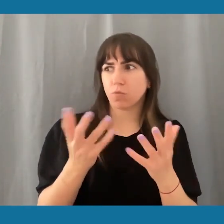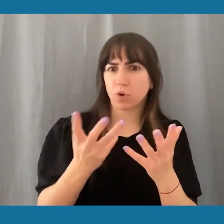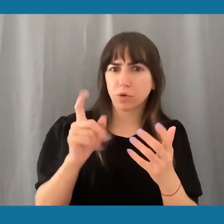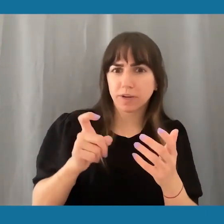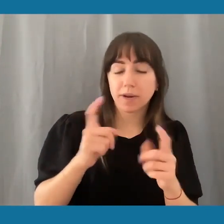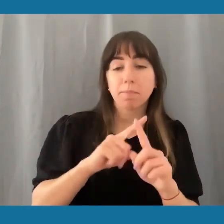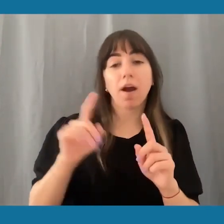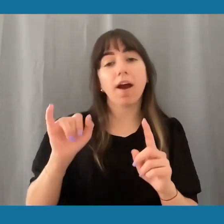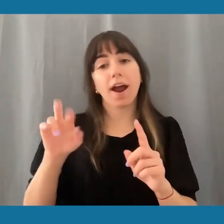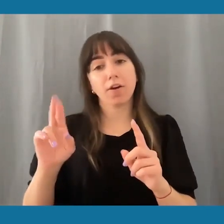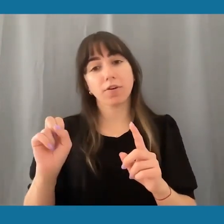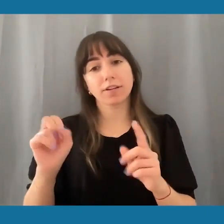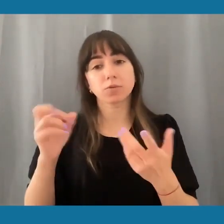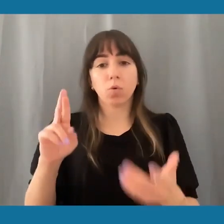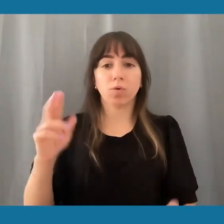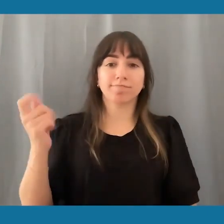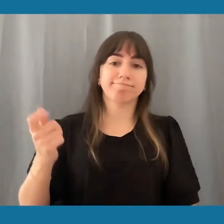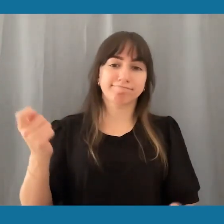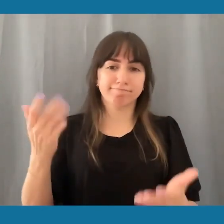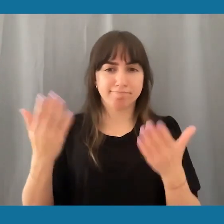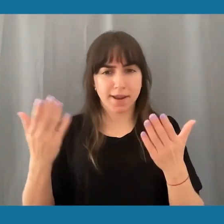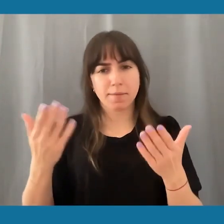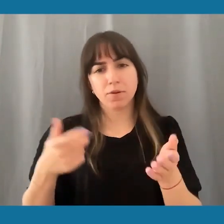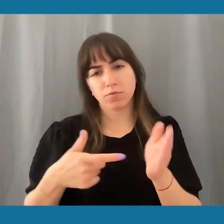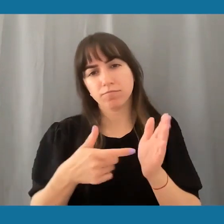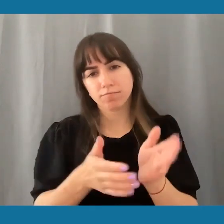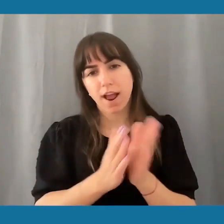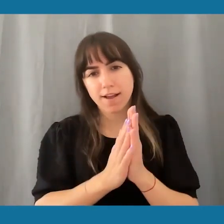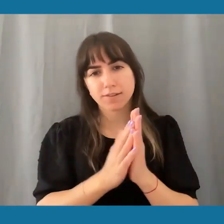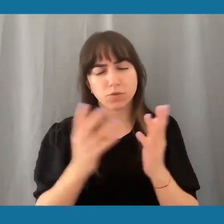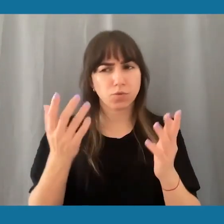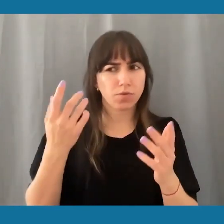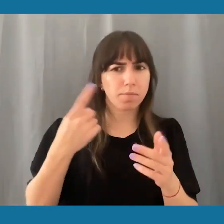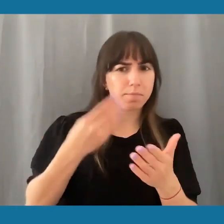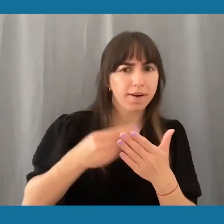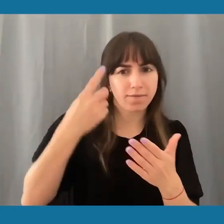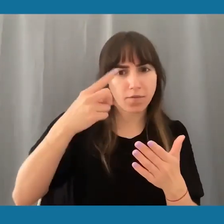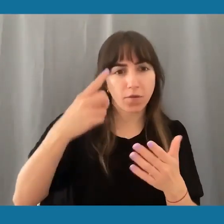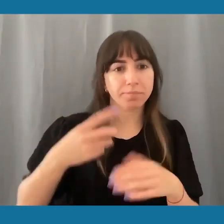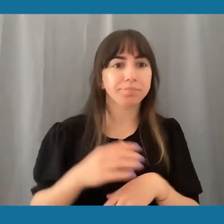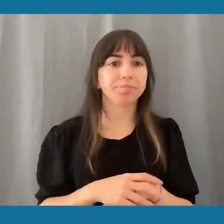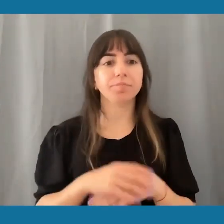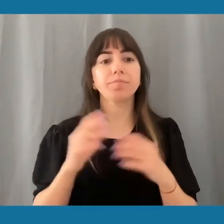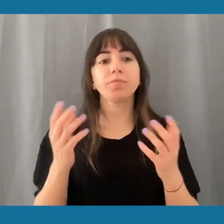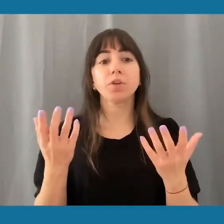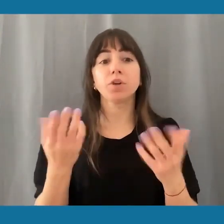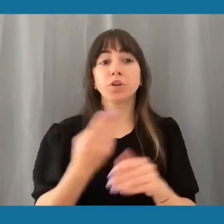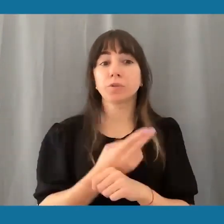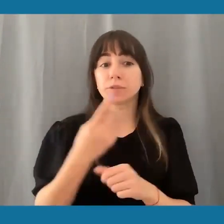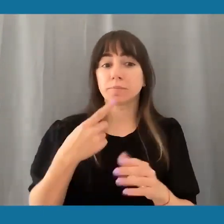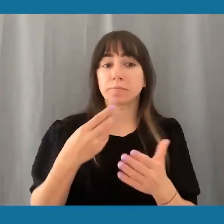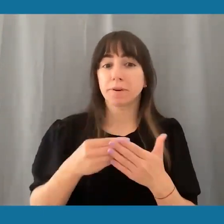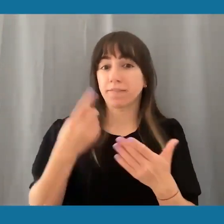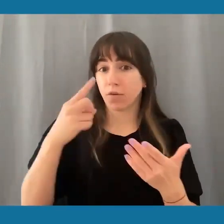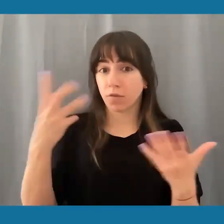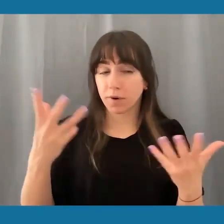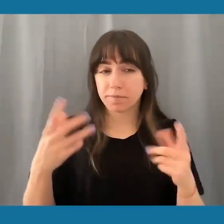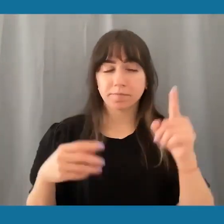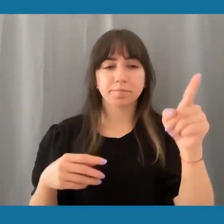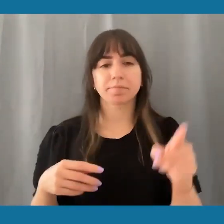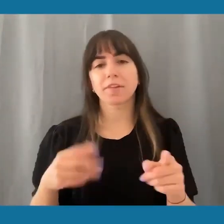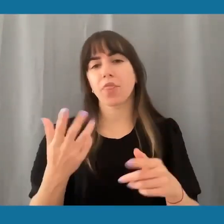for? The Treasury provides 13 broad categories on what these funds could be used for, but let's do a little bit of a deeper dive. Let's talk about